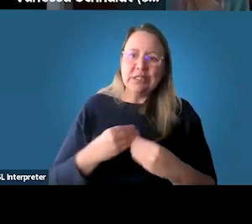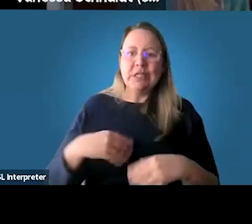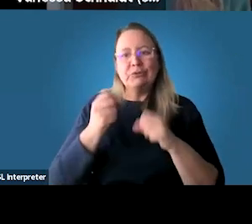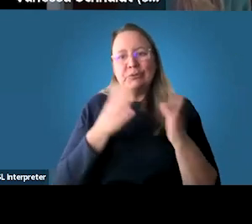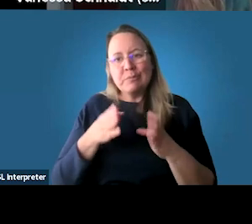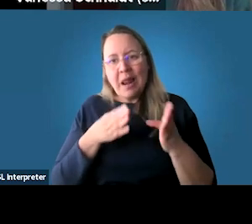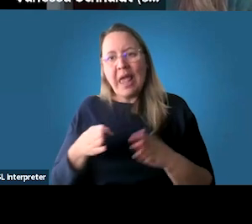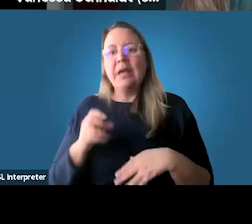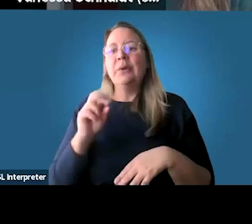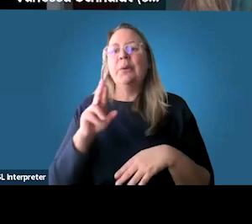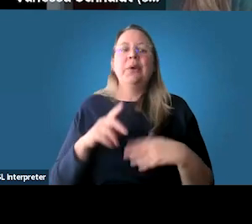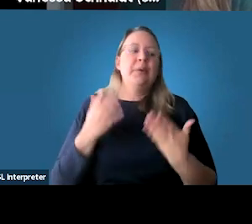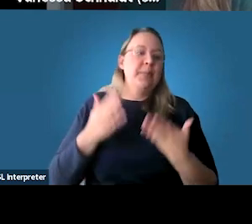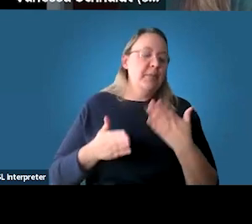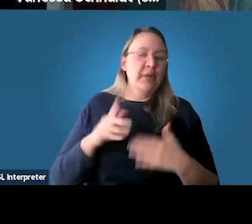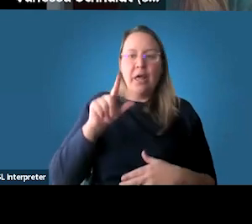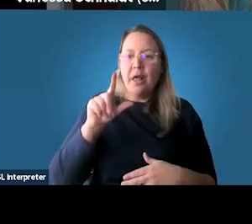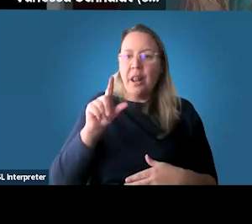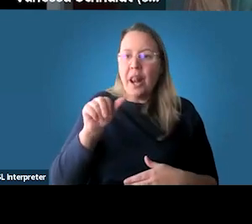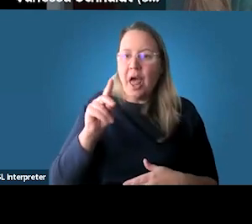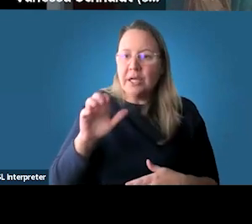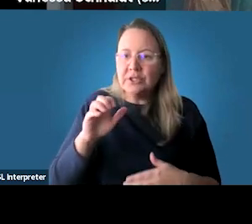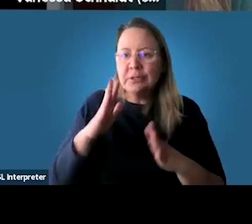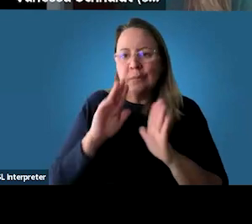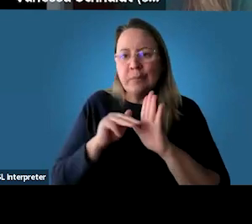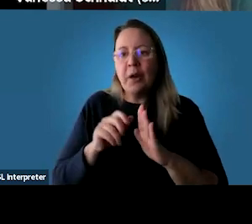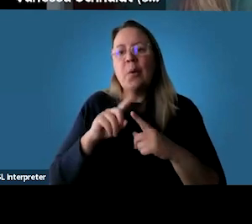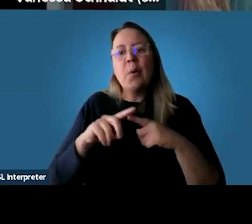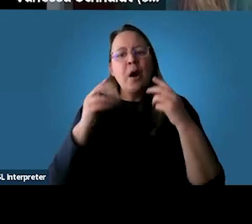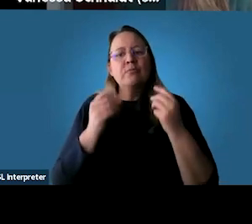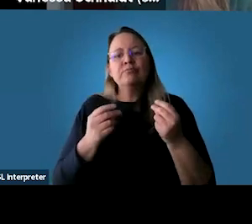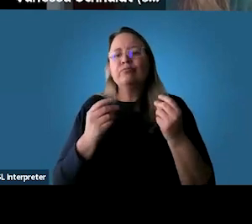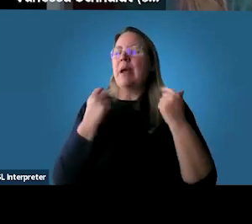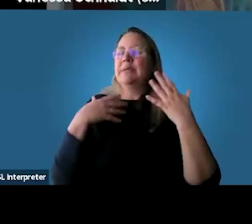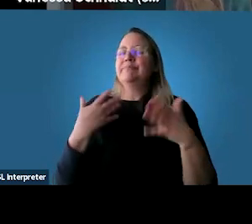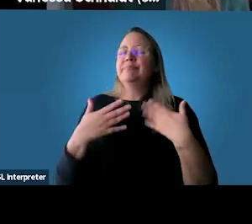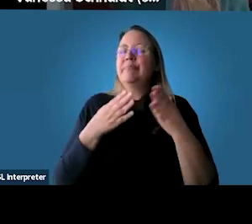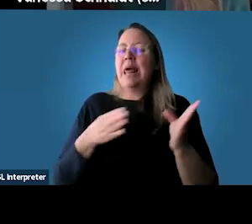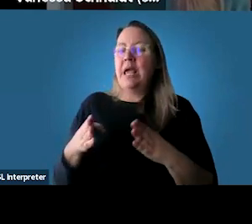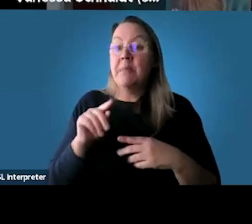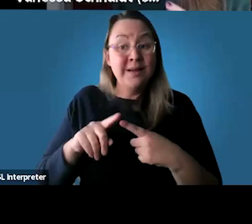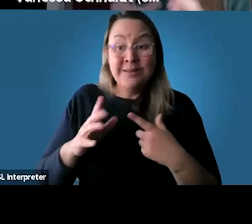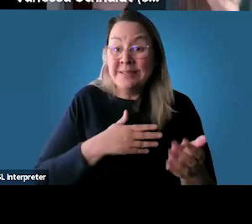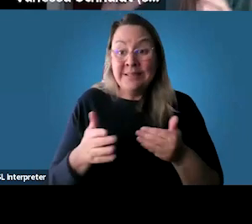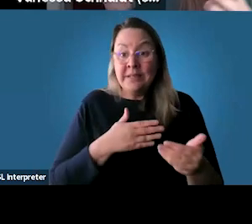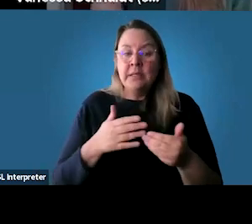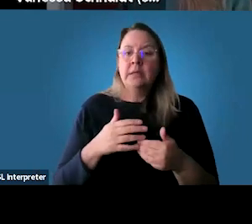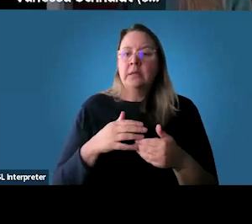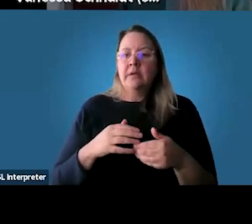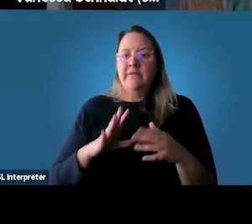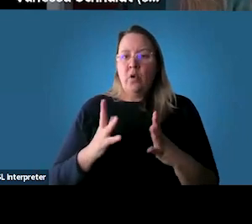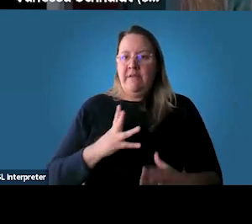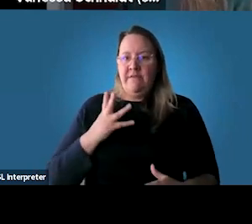strategic plan, or a logic model, or a rapid response plan. But even in the absence of an up-to-date